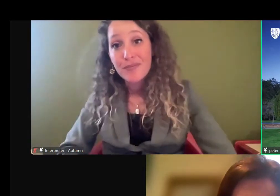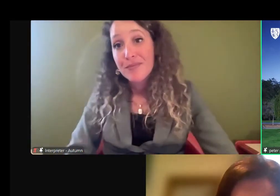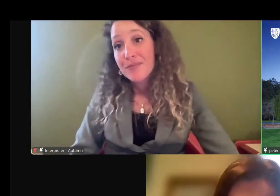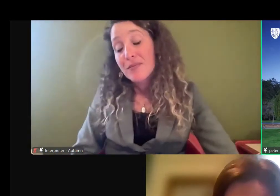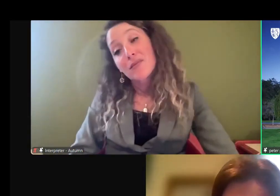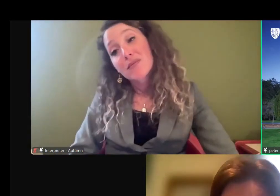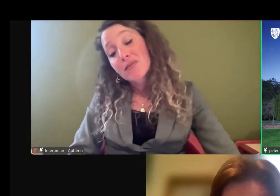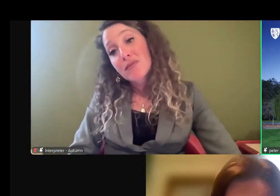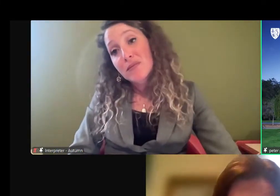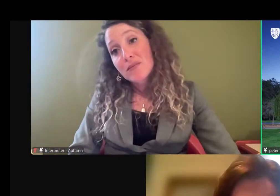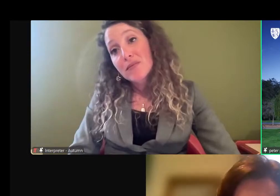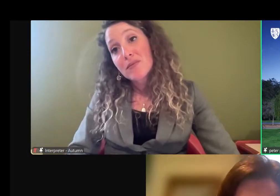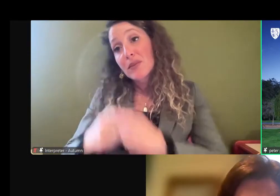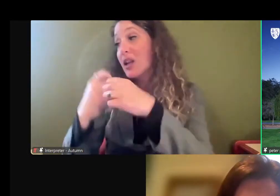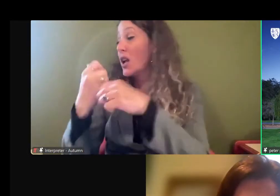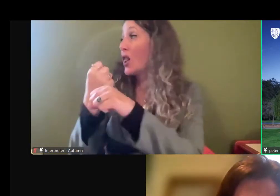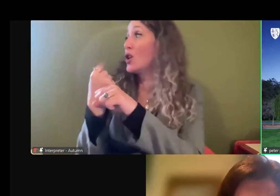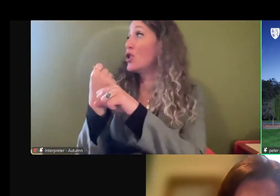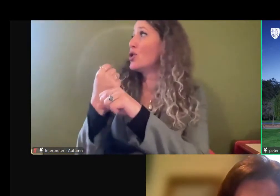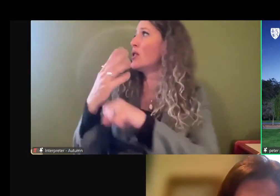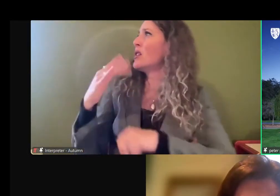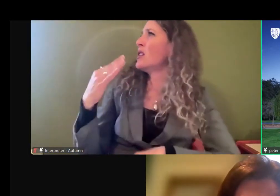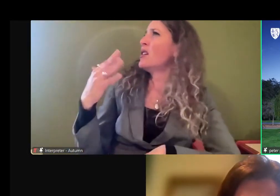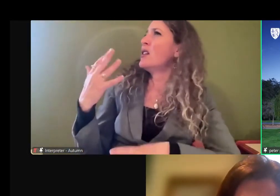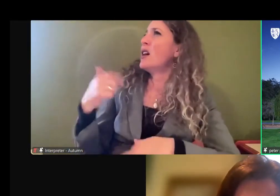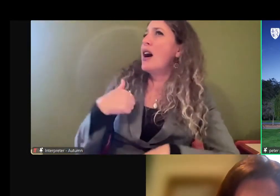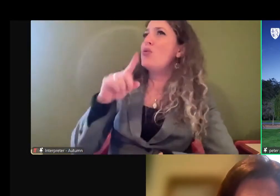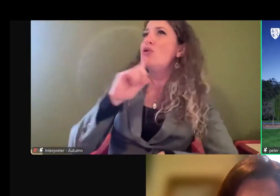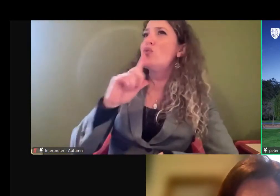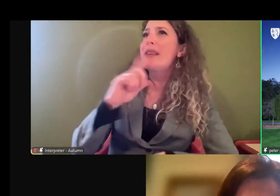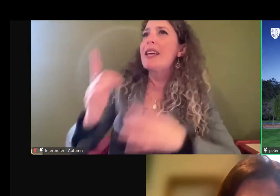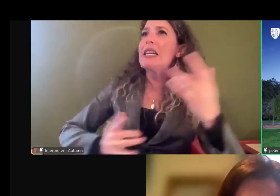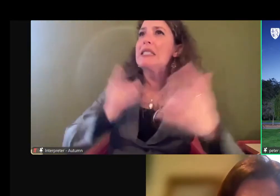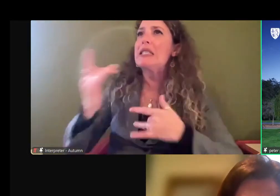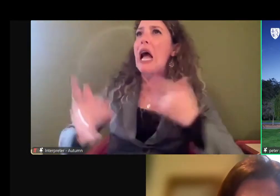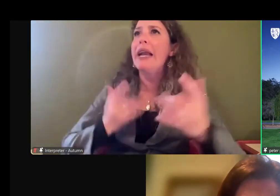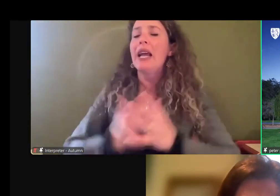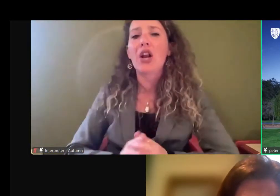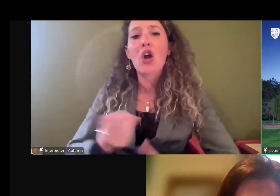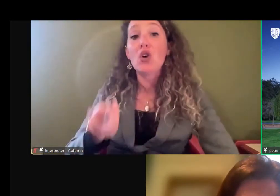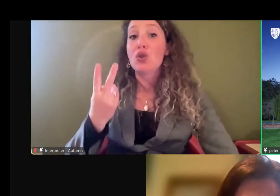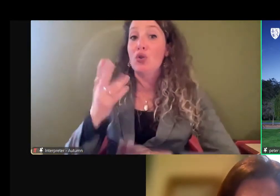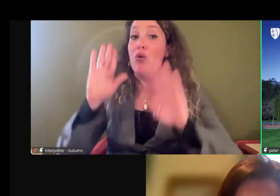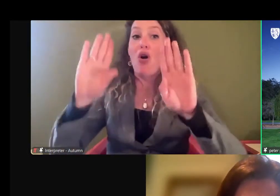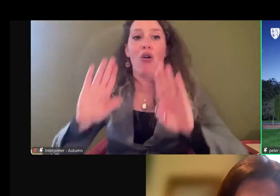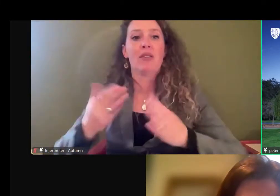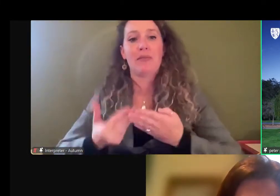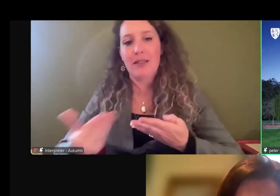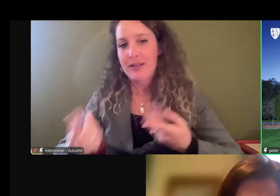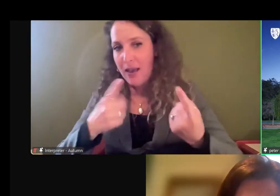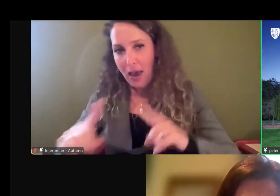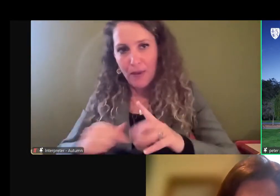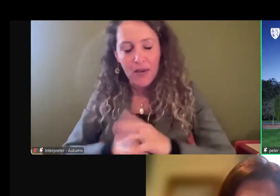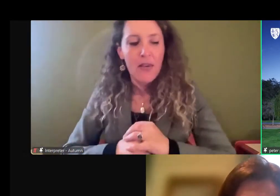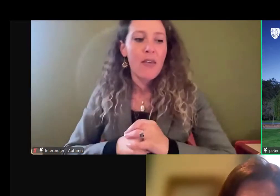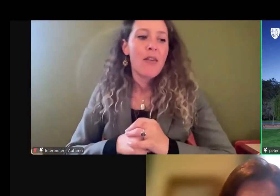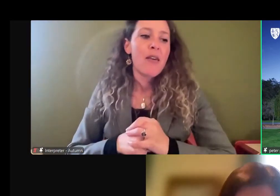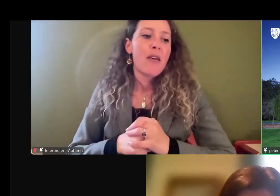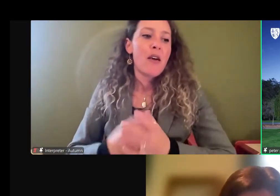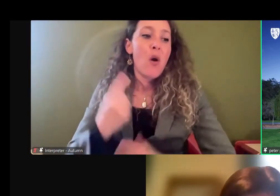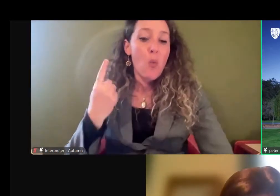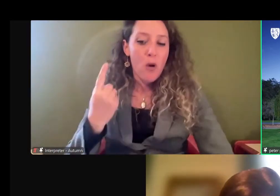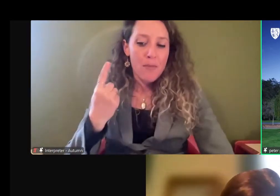Last year, I was really excited. Two great things happened. One was